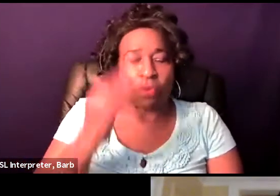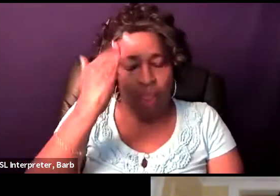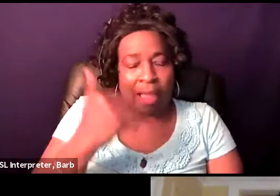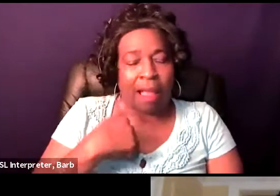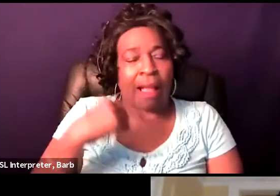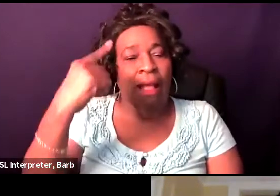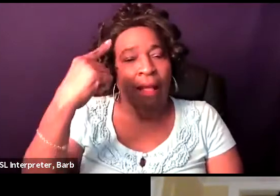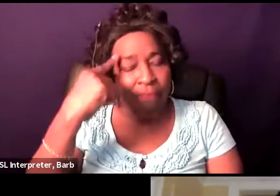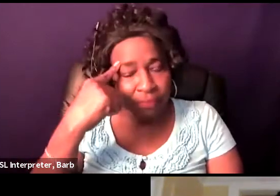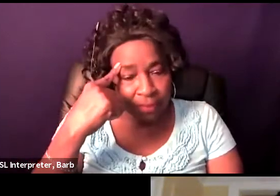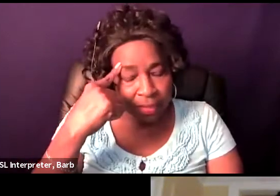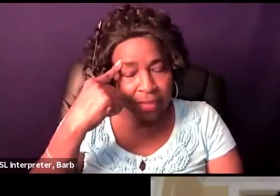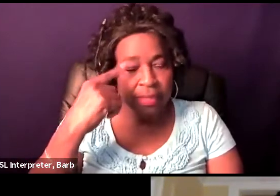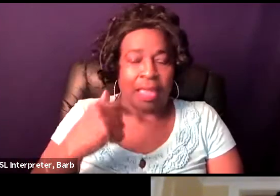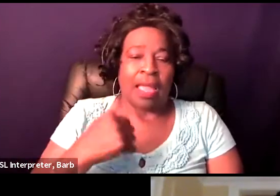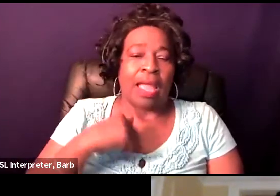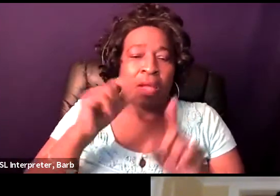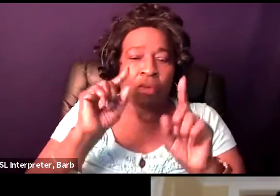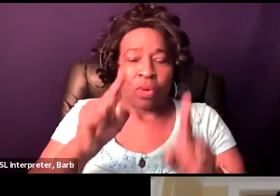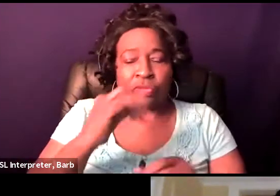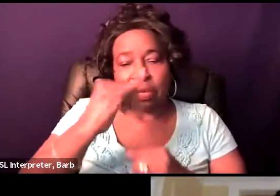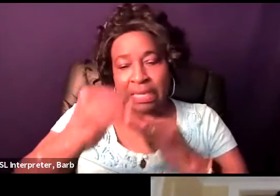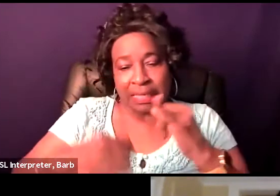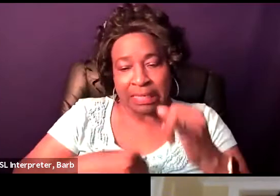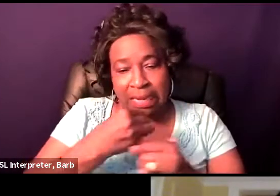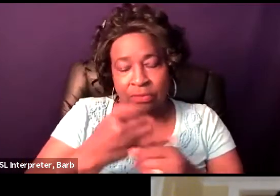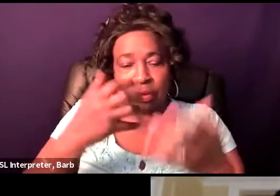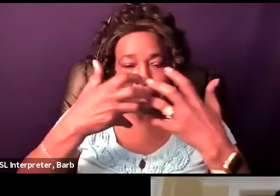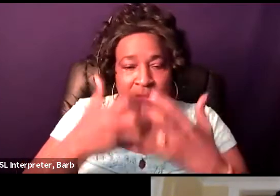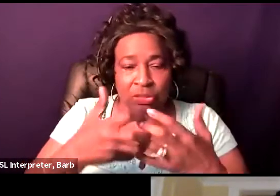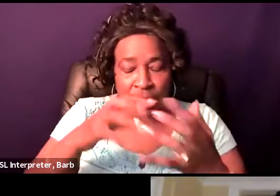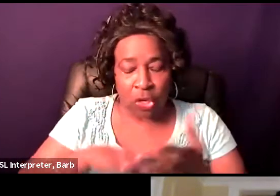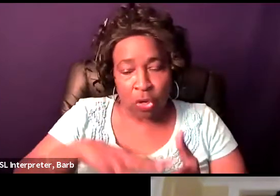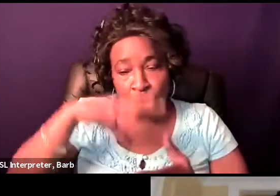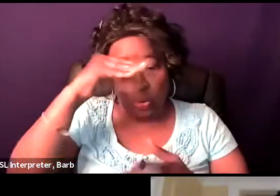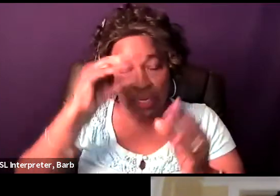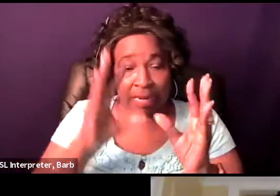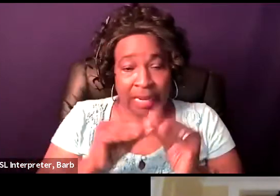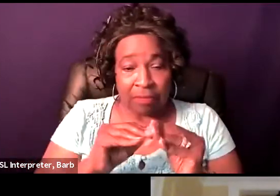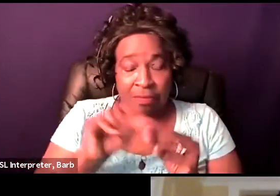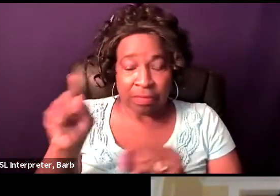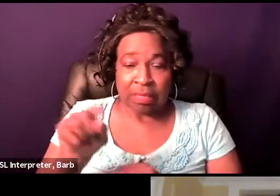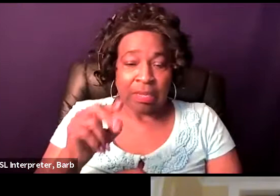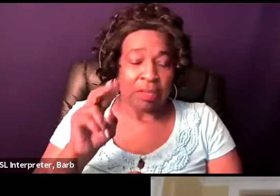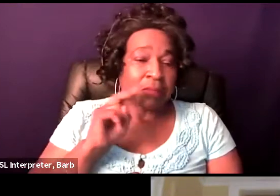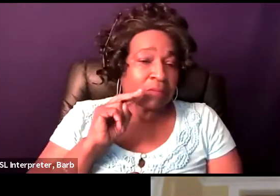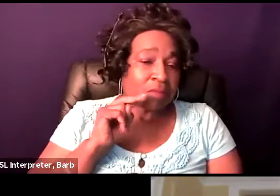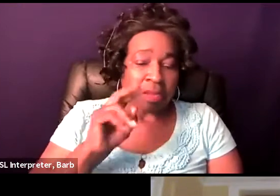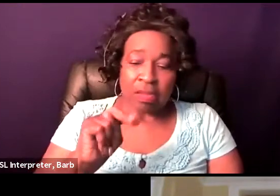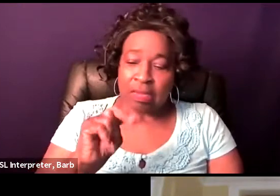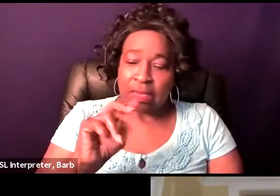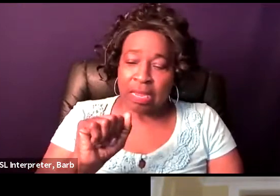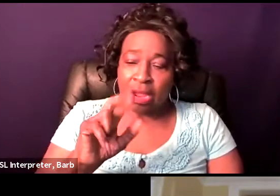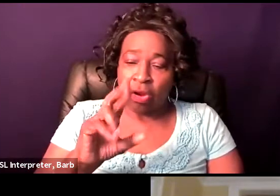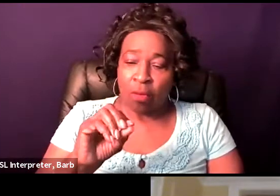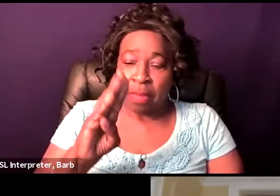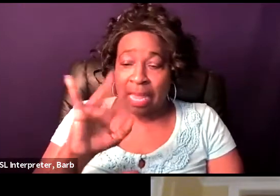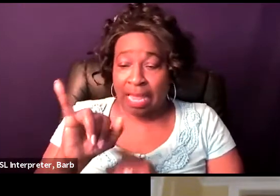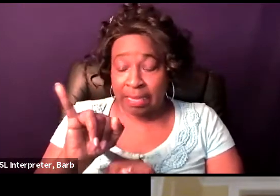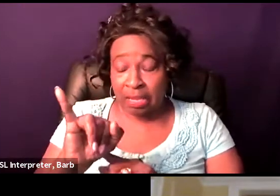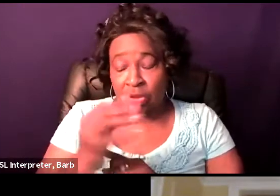I attended a international machine learning conference in Nairobi a couple years ago. And the whole